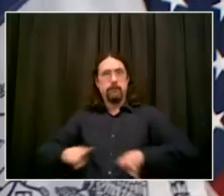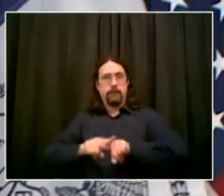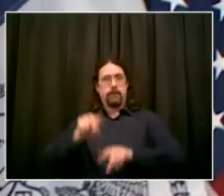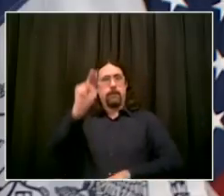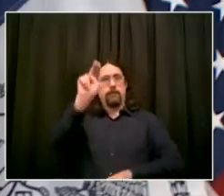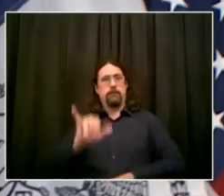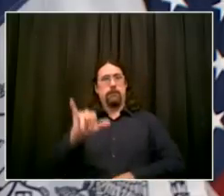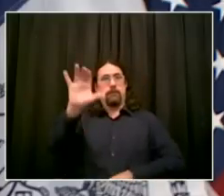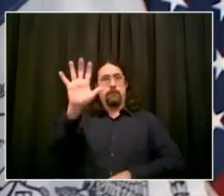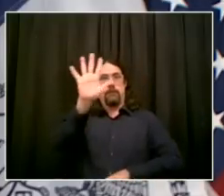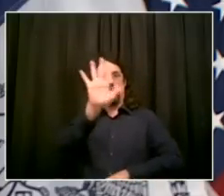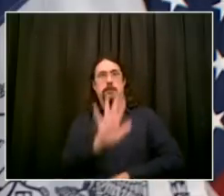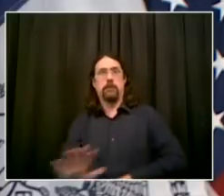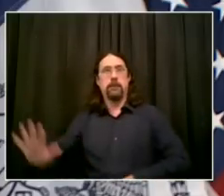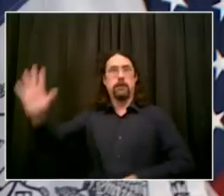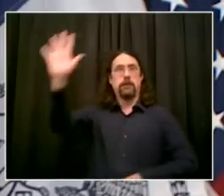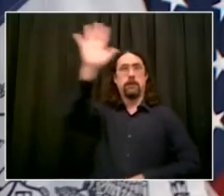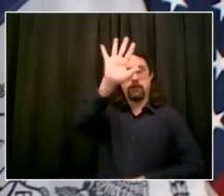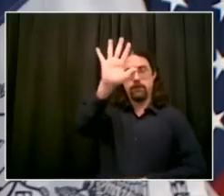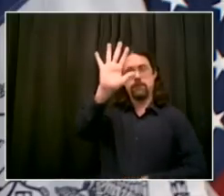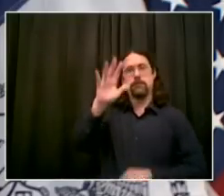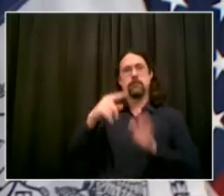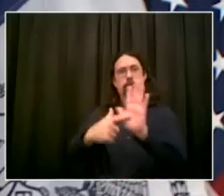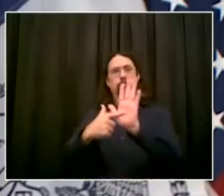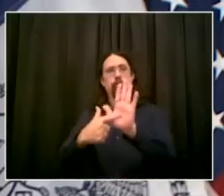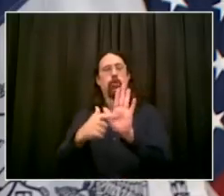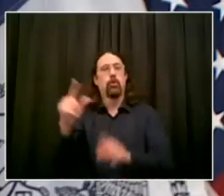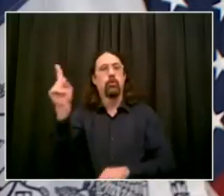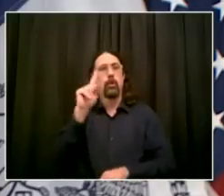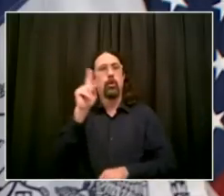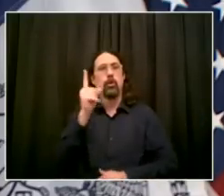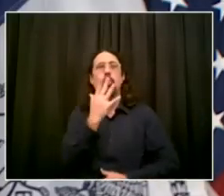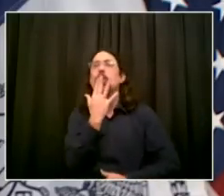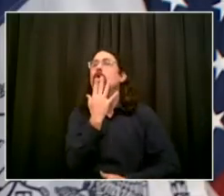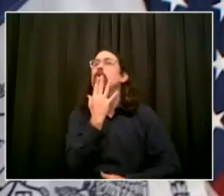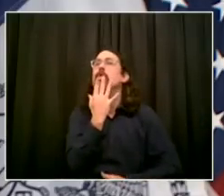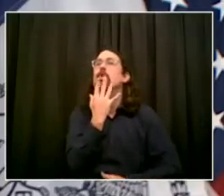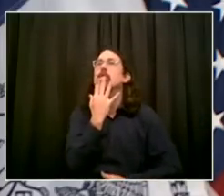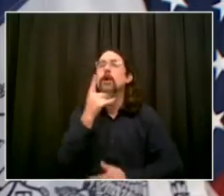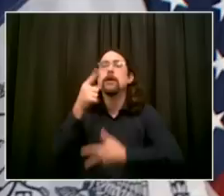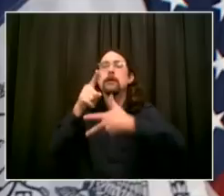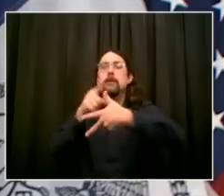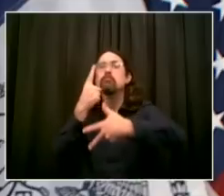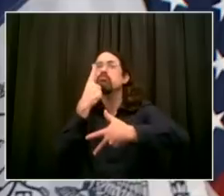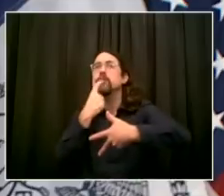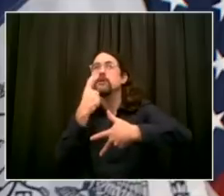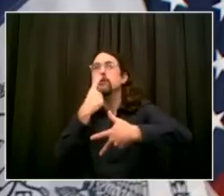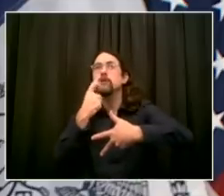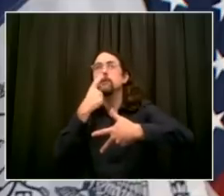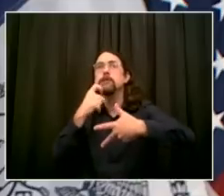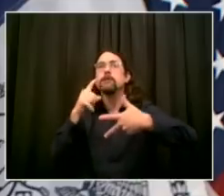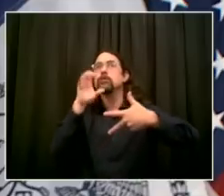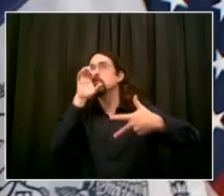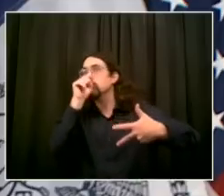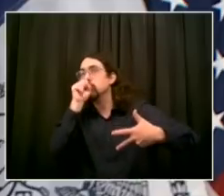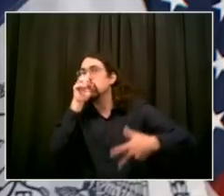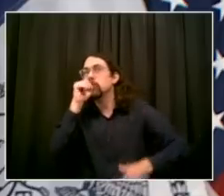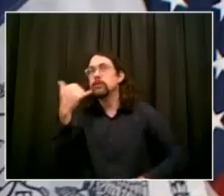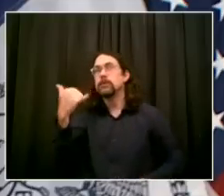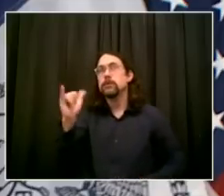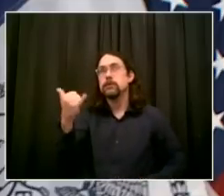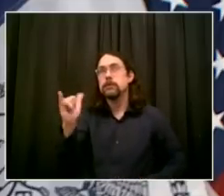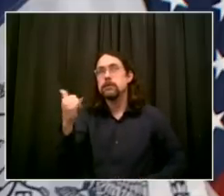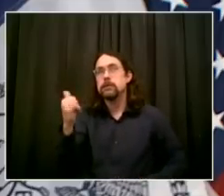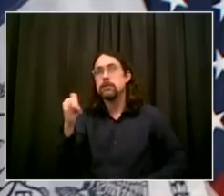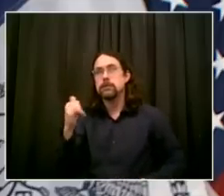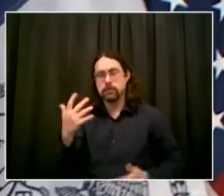as clear as possible and as quick as possible. This is a turnaround that, if we do it right, could only take a few weeks. If we don't do it right, it could go a